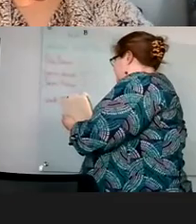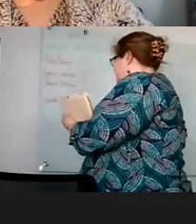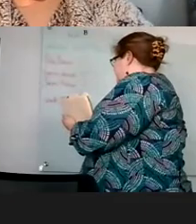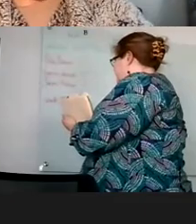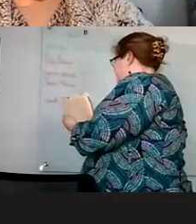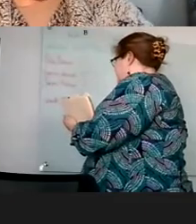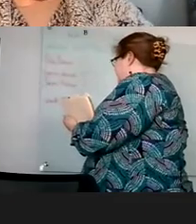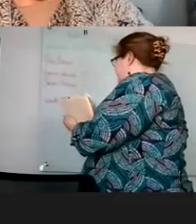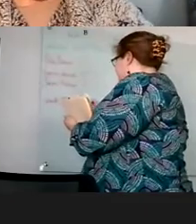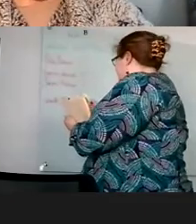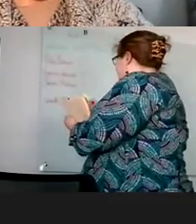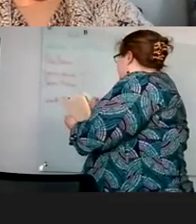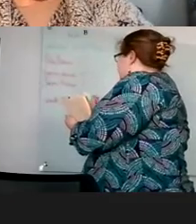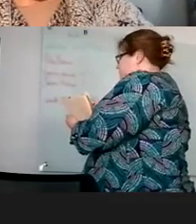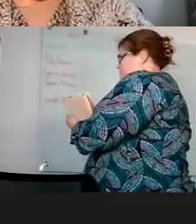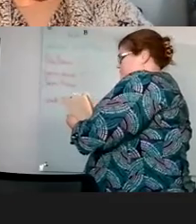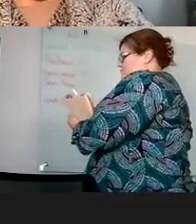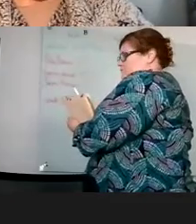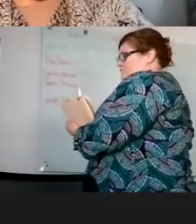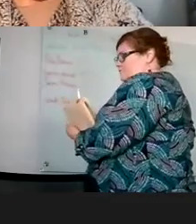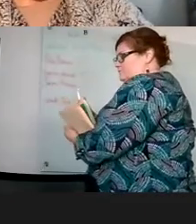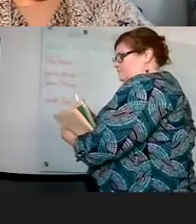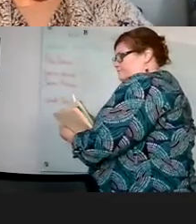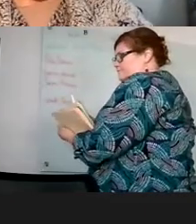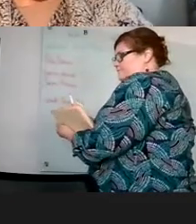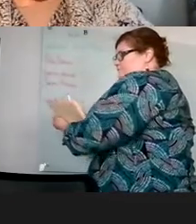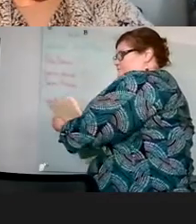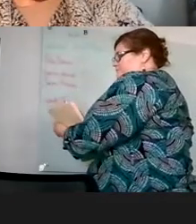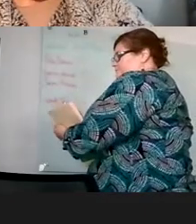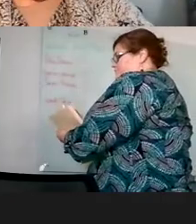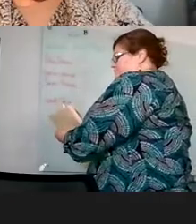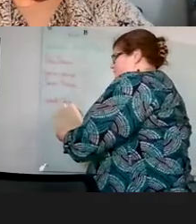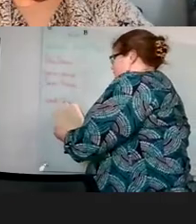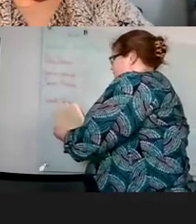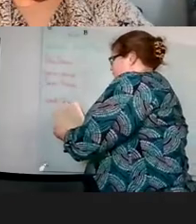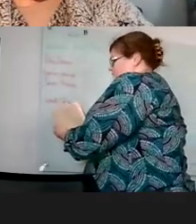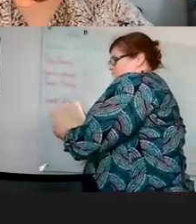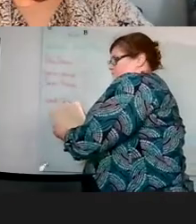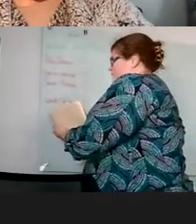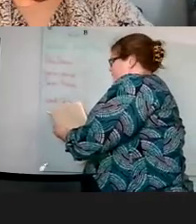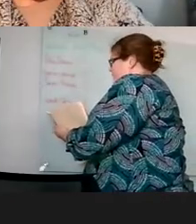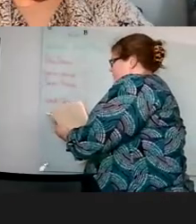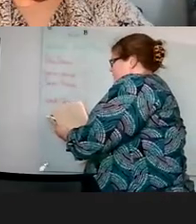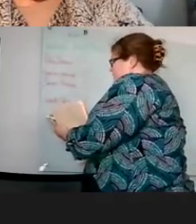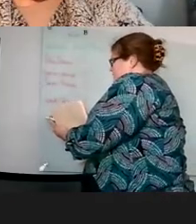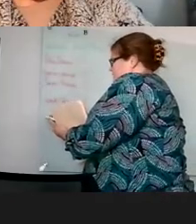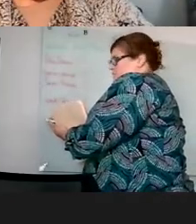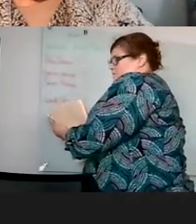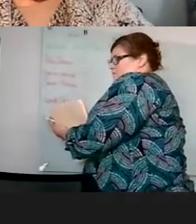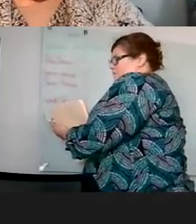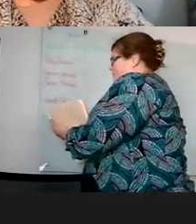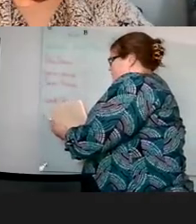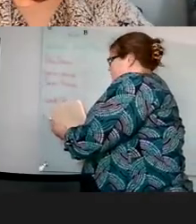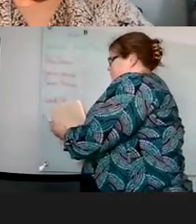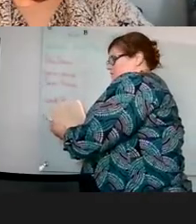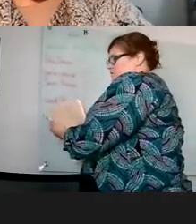to zero exclusion and making sure that everyone who wants to work has the opportunity. So these pre-apprenticeship